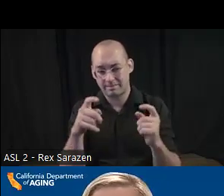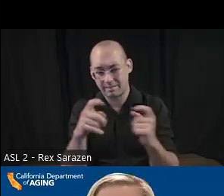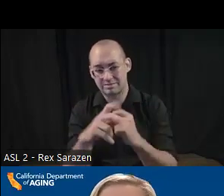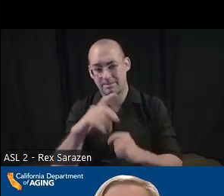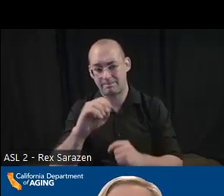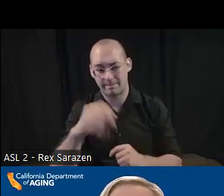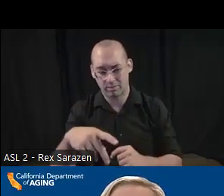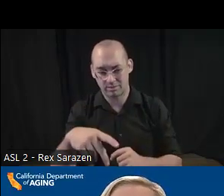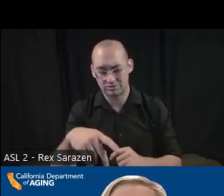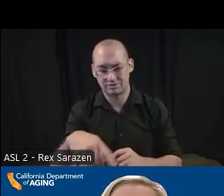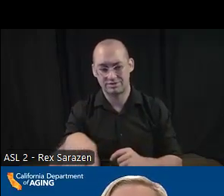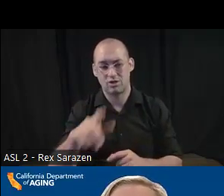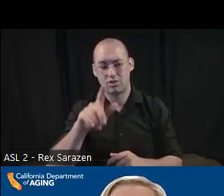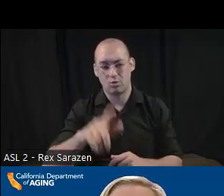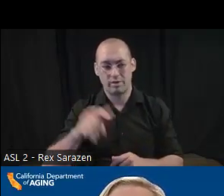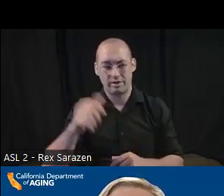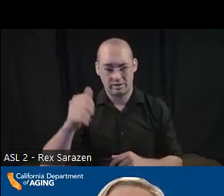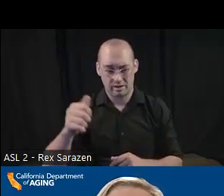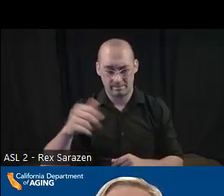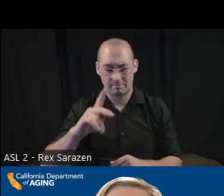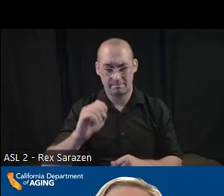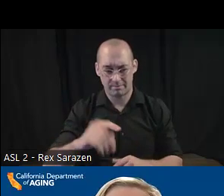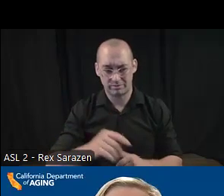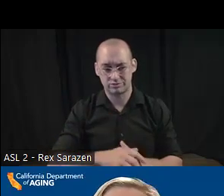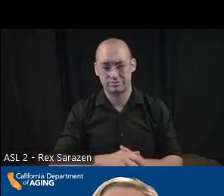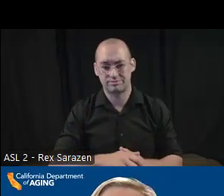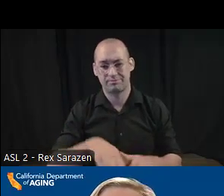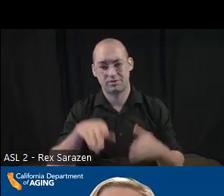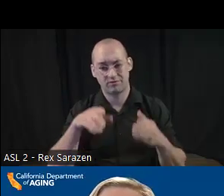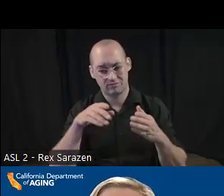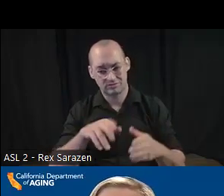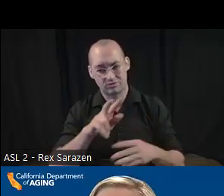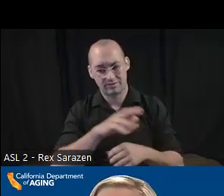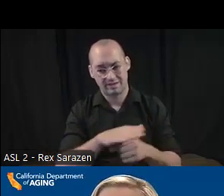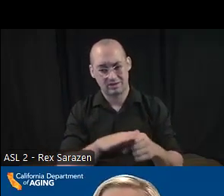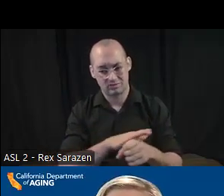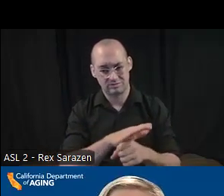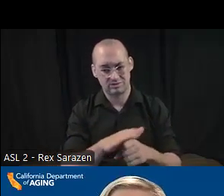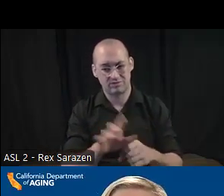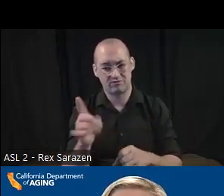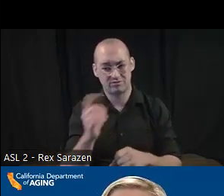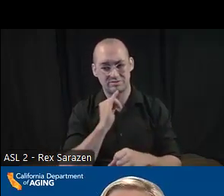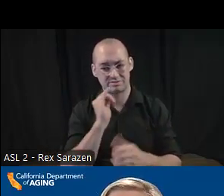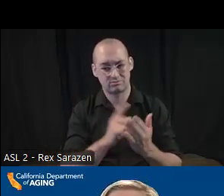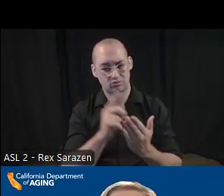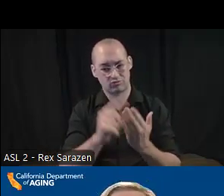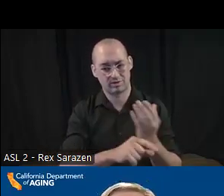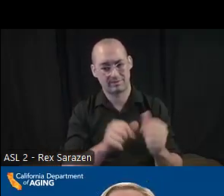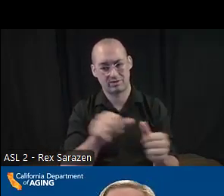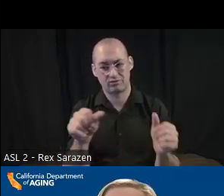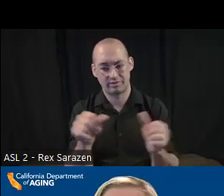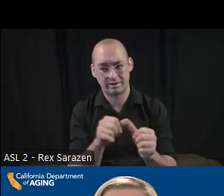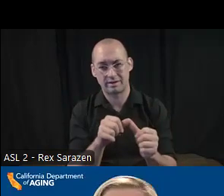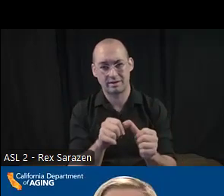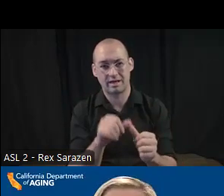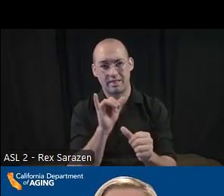lower income population. And we're focused on 3 areas. The first is in our program area. So these